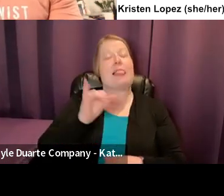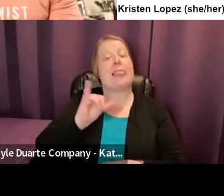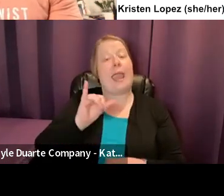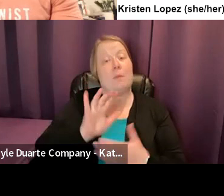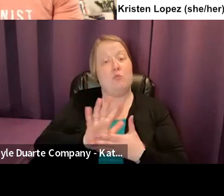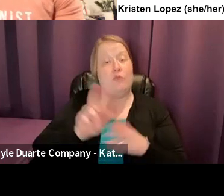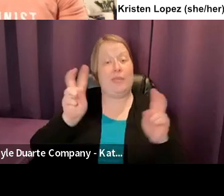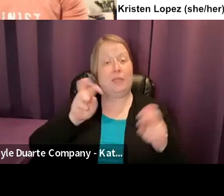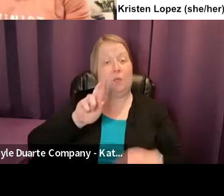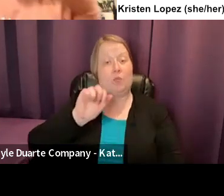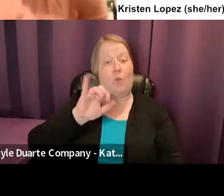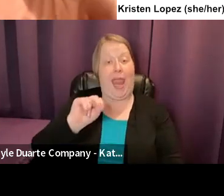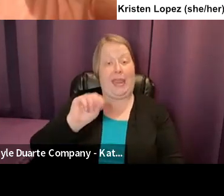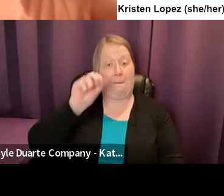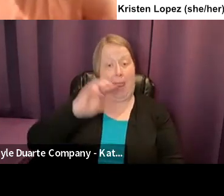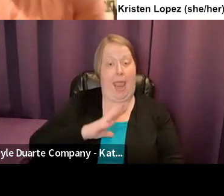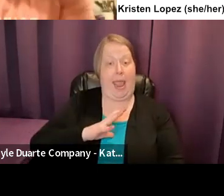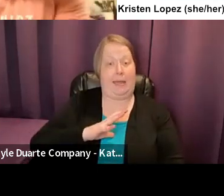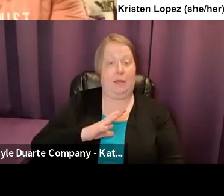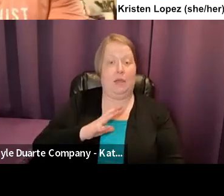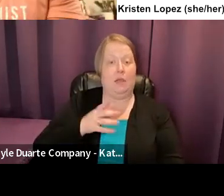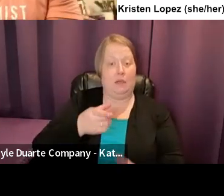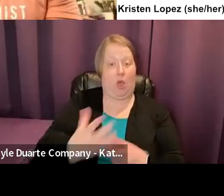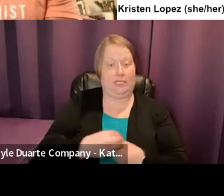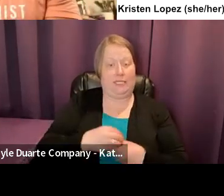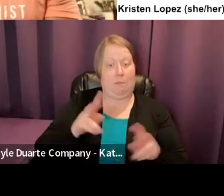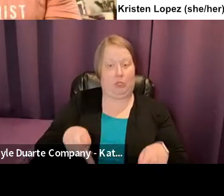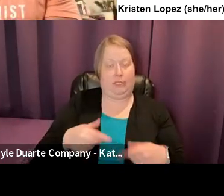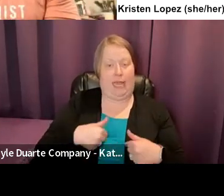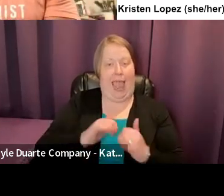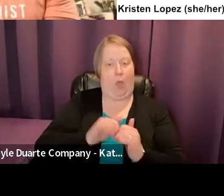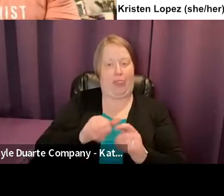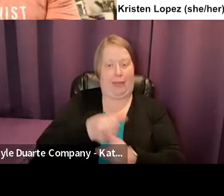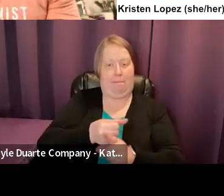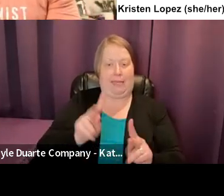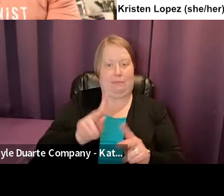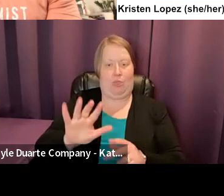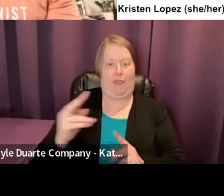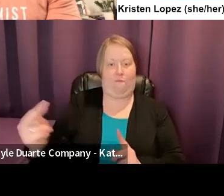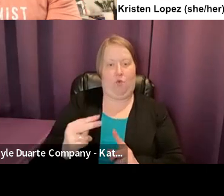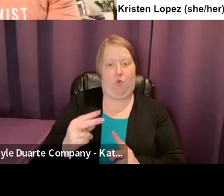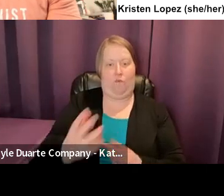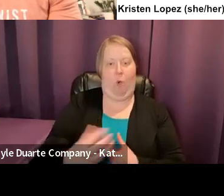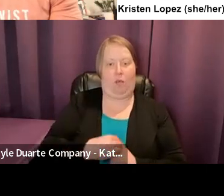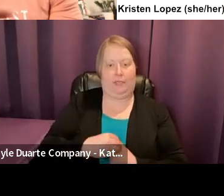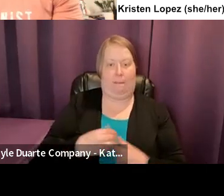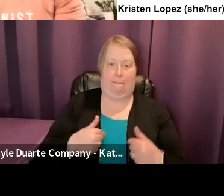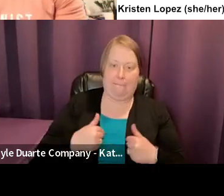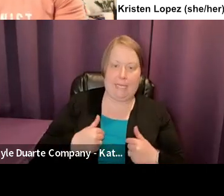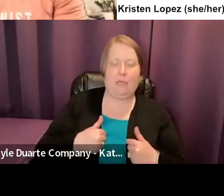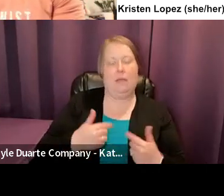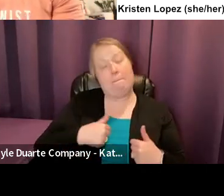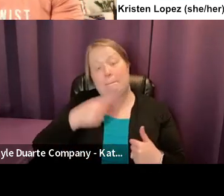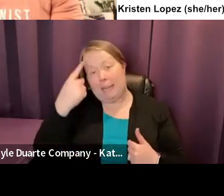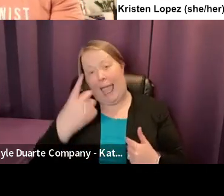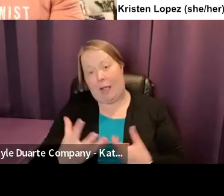But obviously, you know, I'm Black and autistic, which is, you know, something that's not really promoted in media. I know there was like the